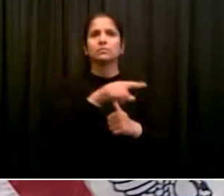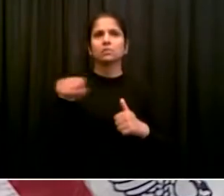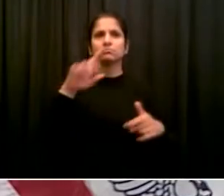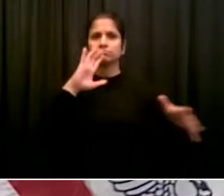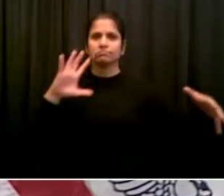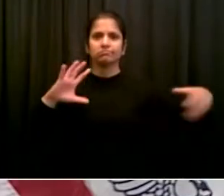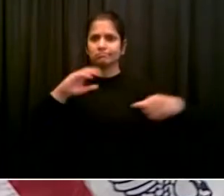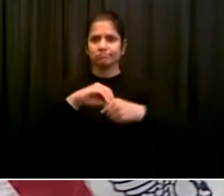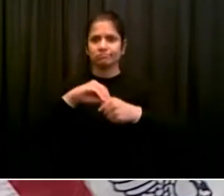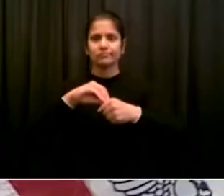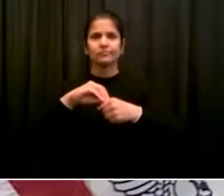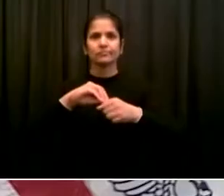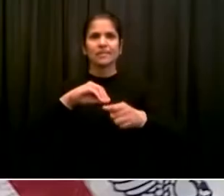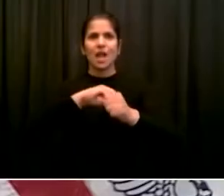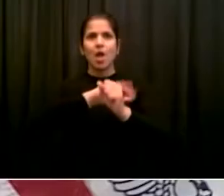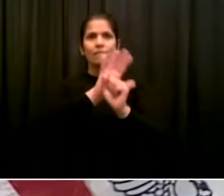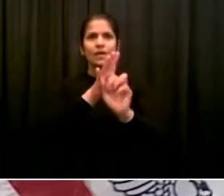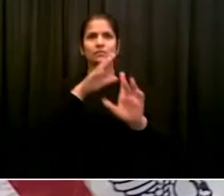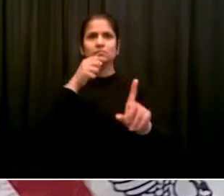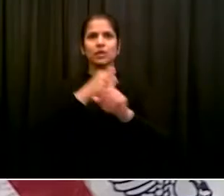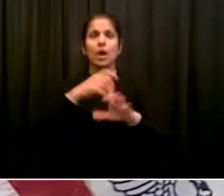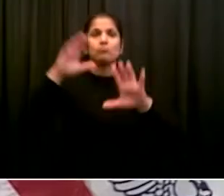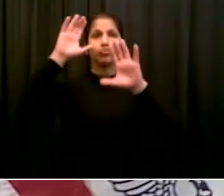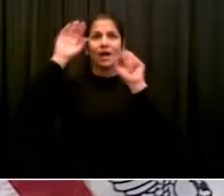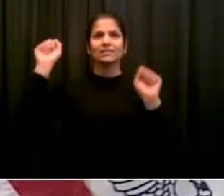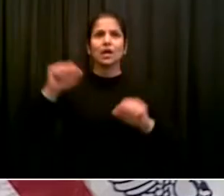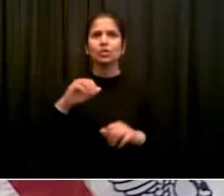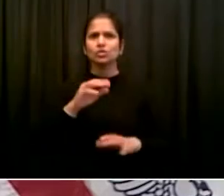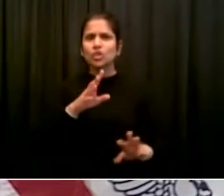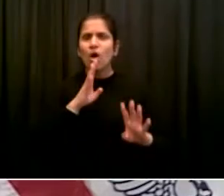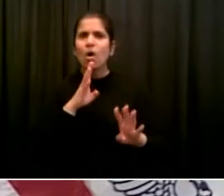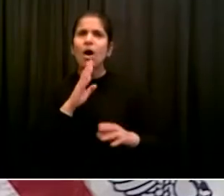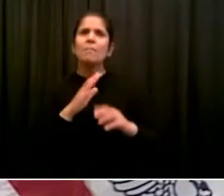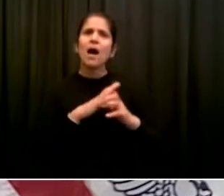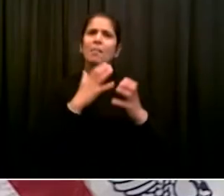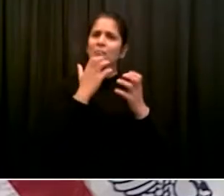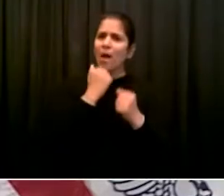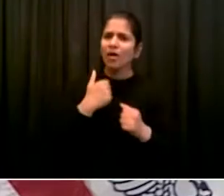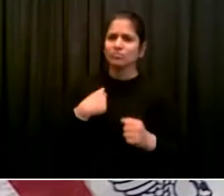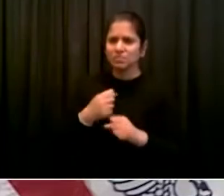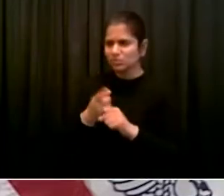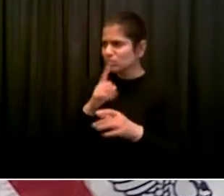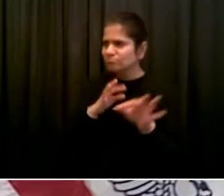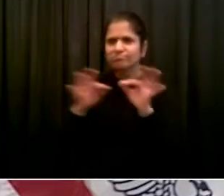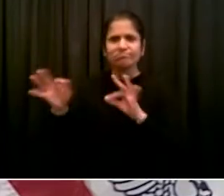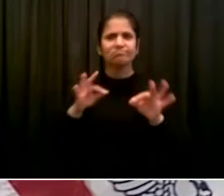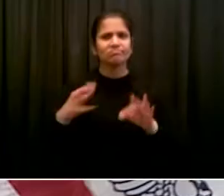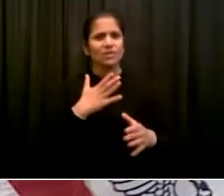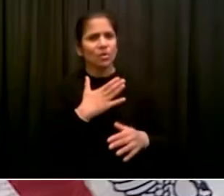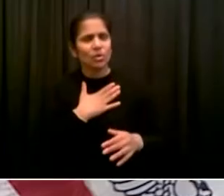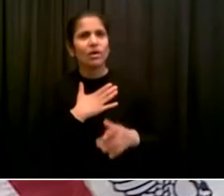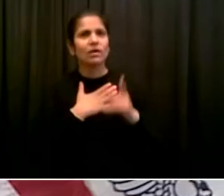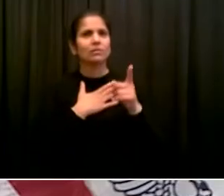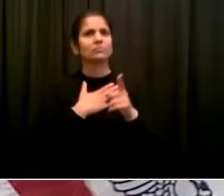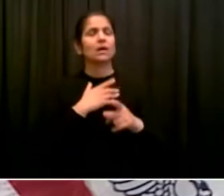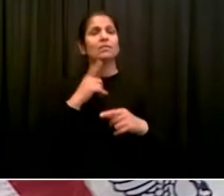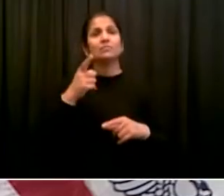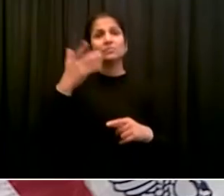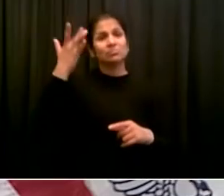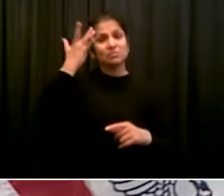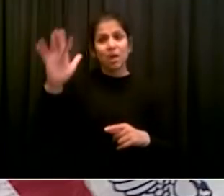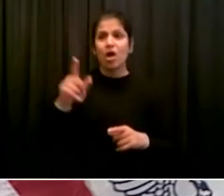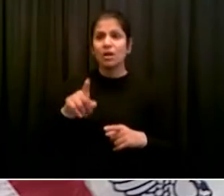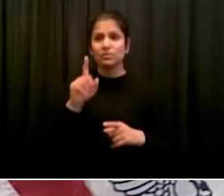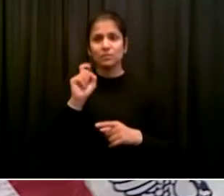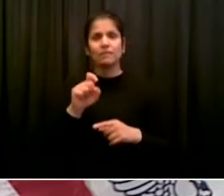spoke passionately and earnestly. Every single one of us has to keep doing the smart things, not one but two masks whenever